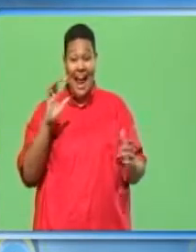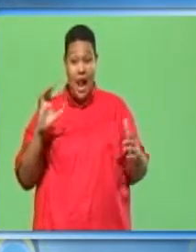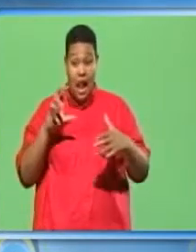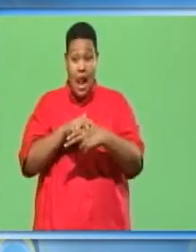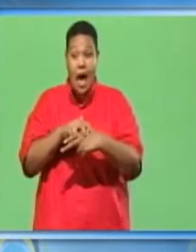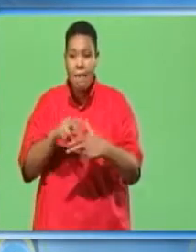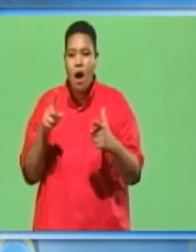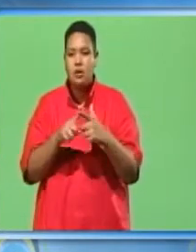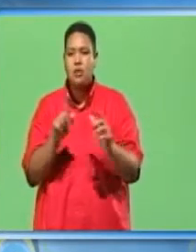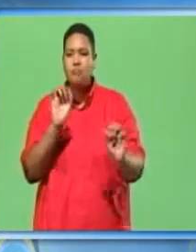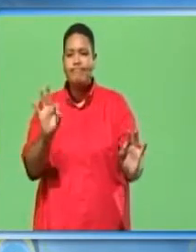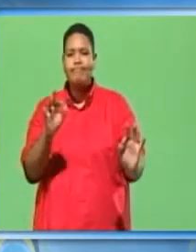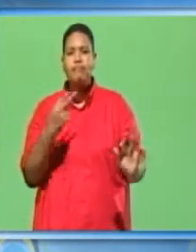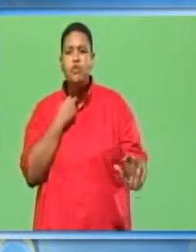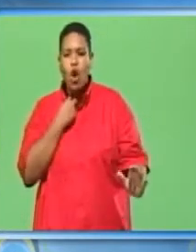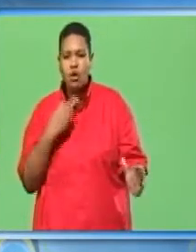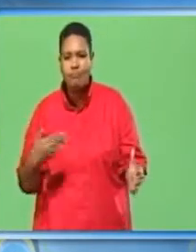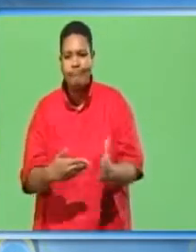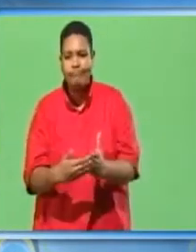set.